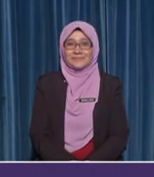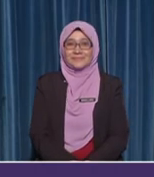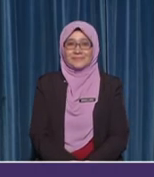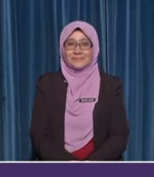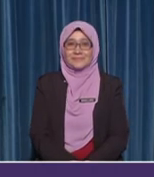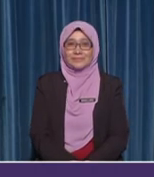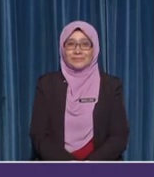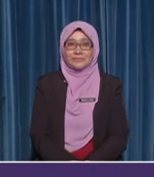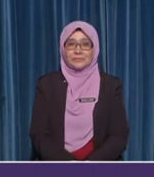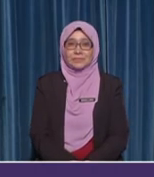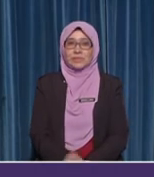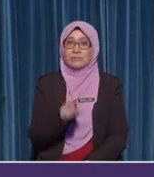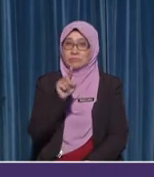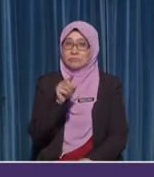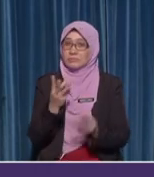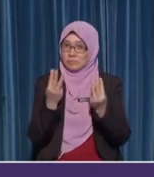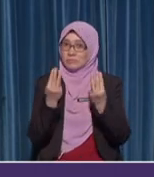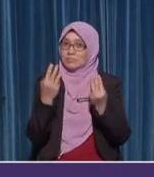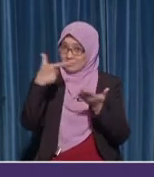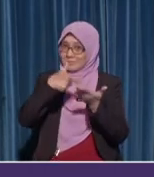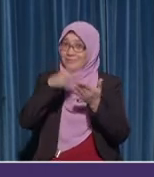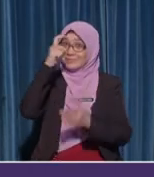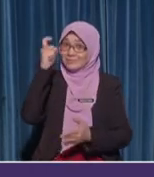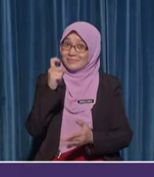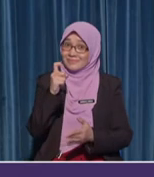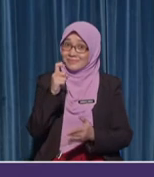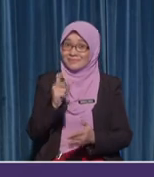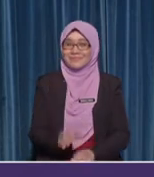Do you want to try another question?